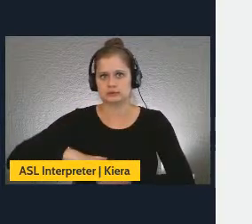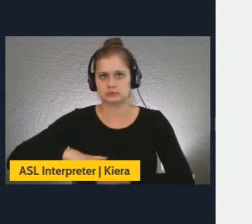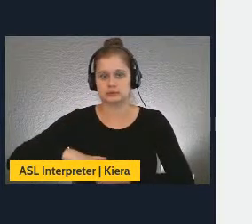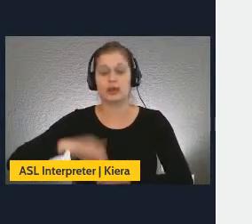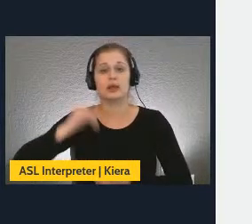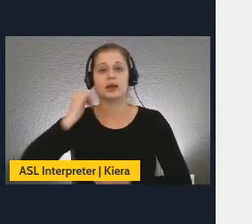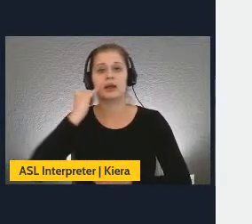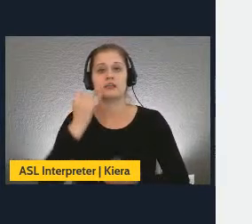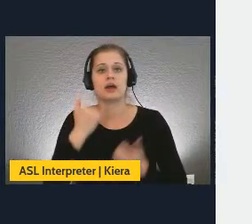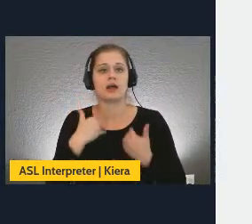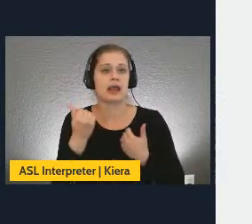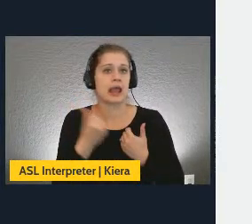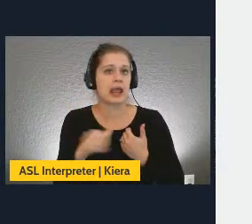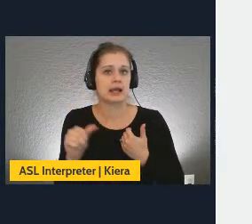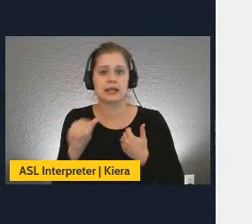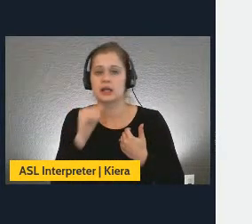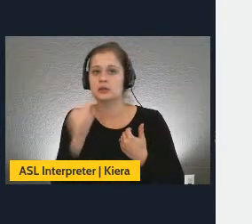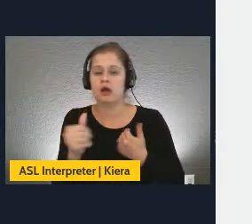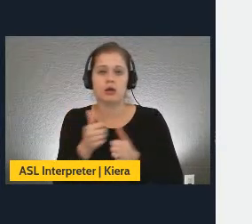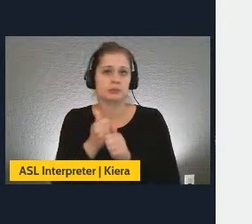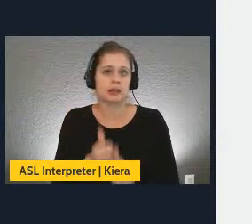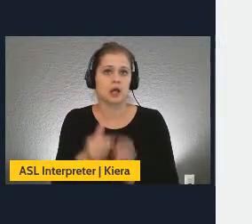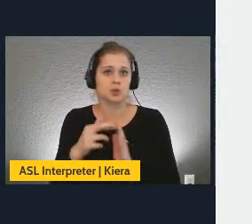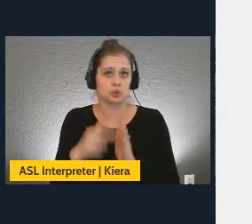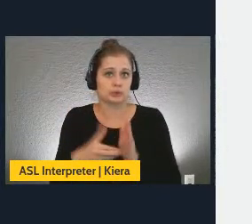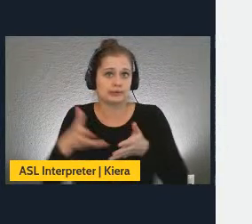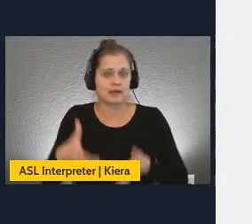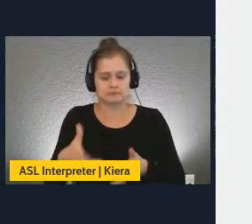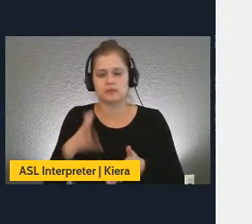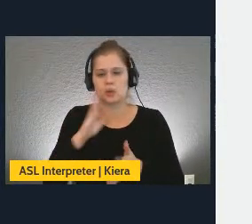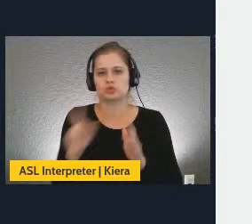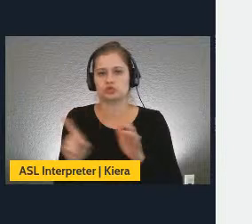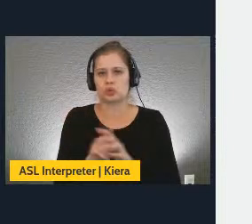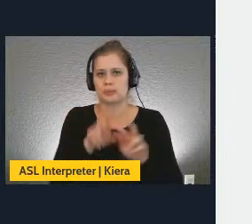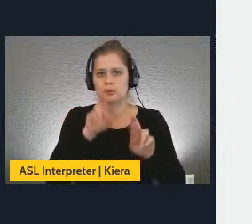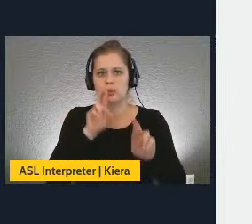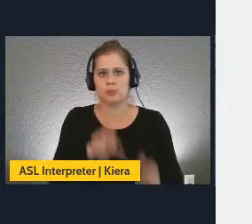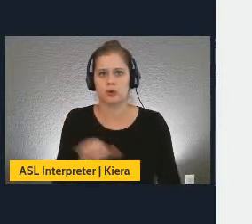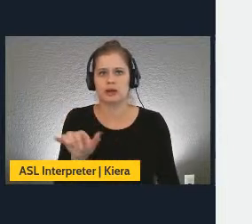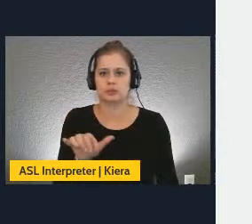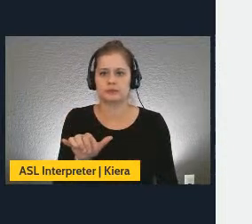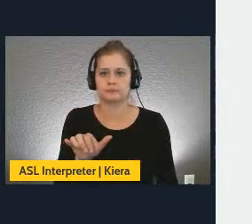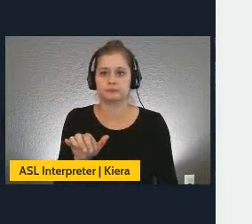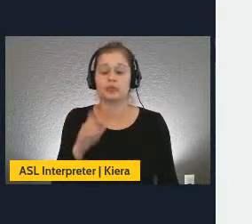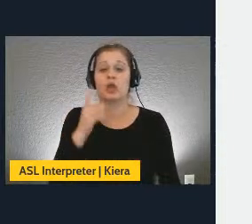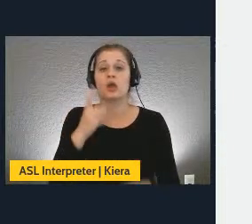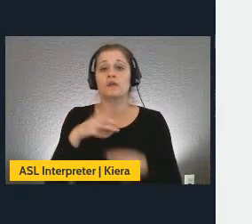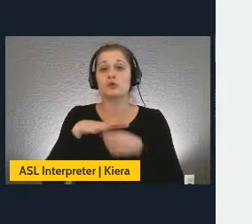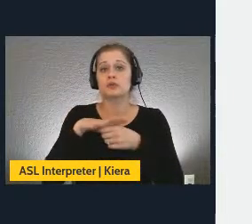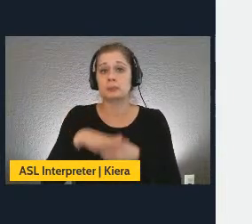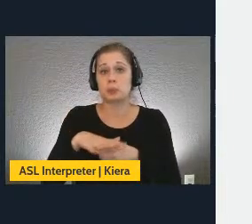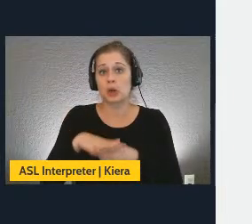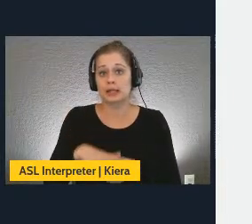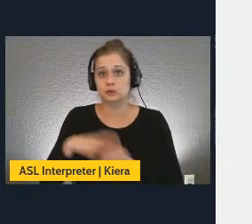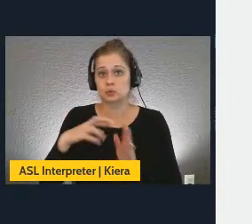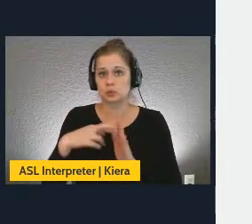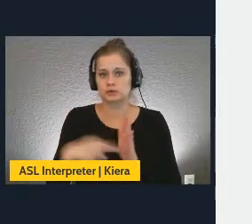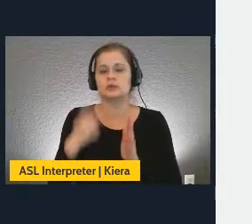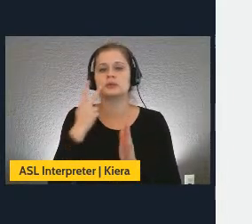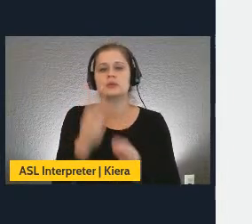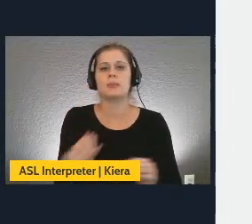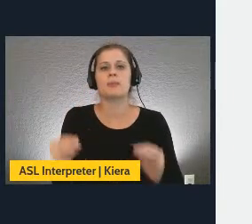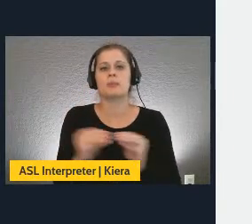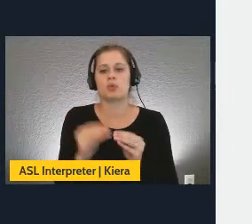lingering non-compliant rules, that would show up here as well. For suppressed rules, you can see additional information on the reason